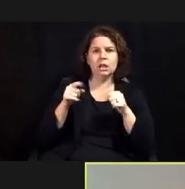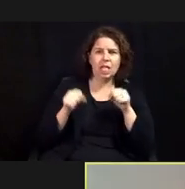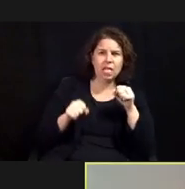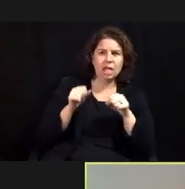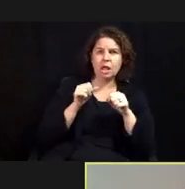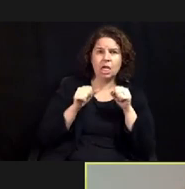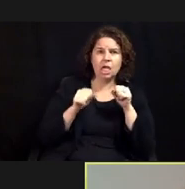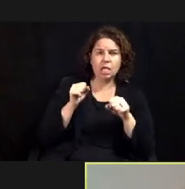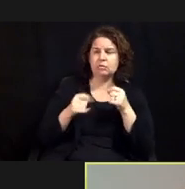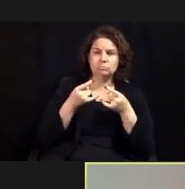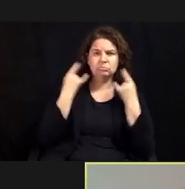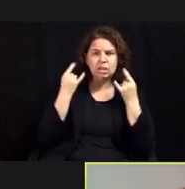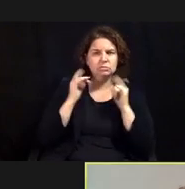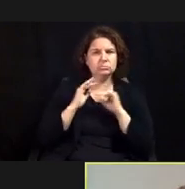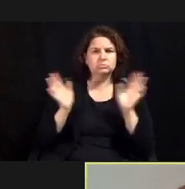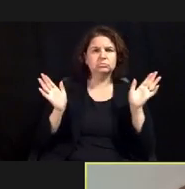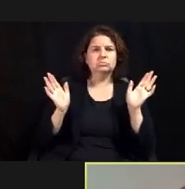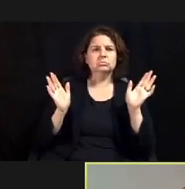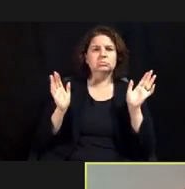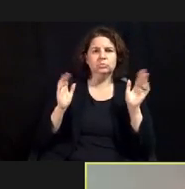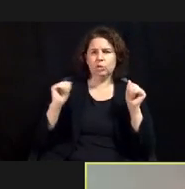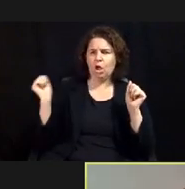all do. It's incredibly effective.